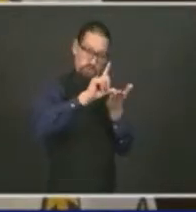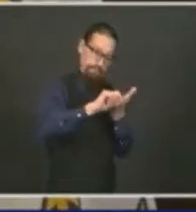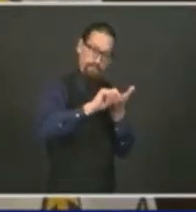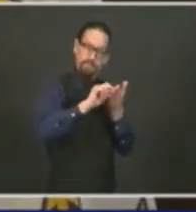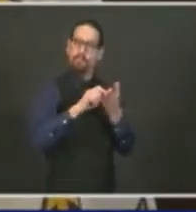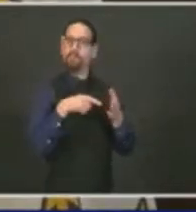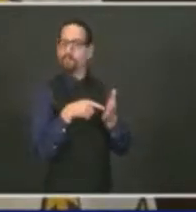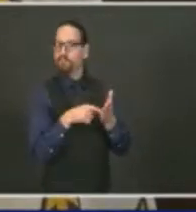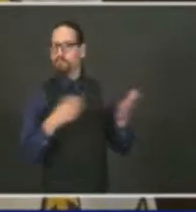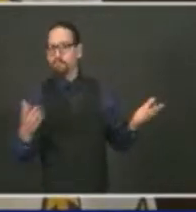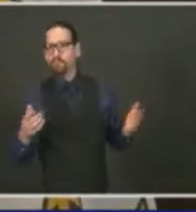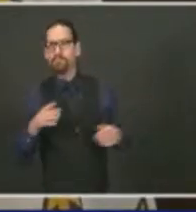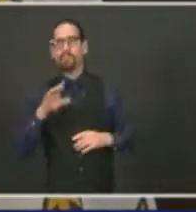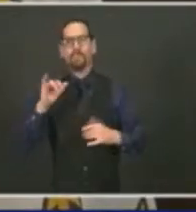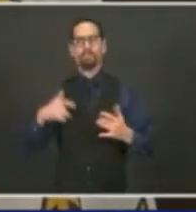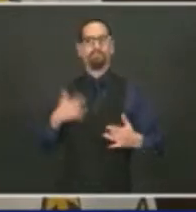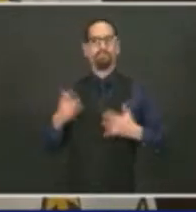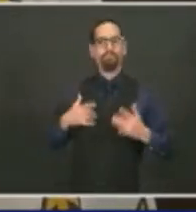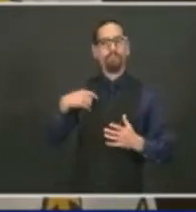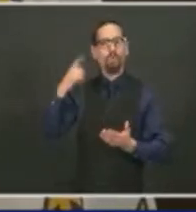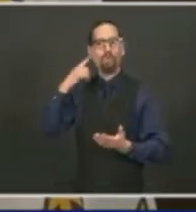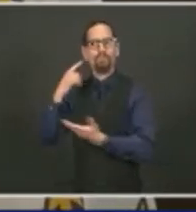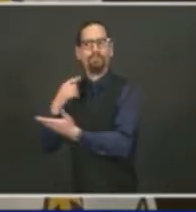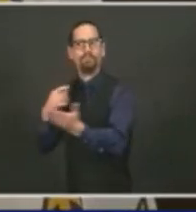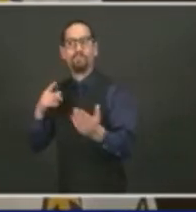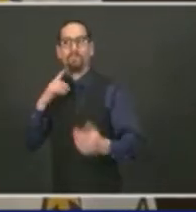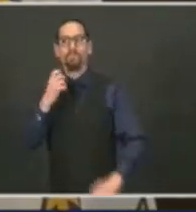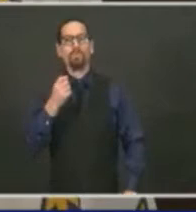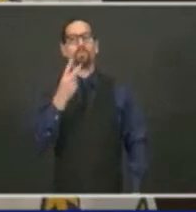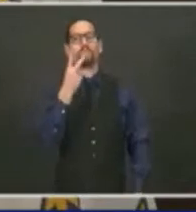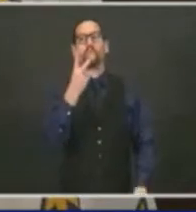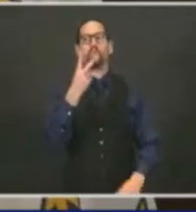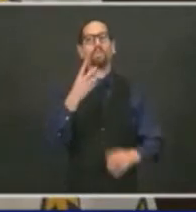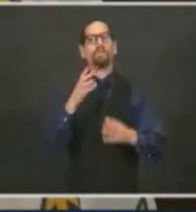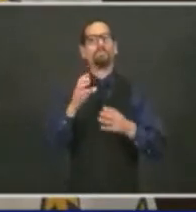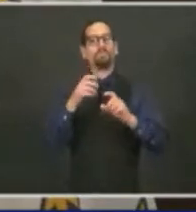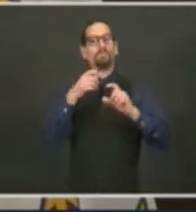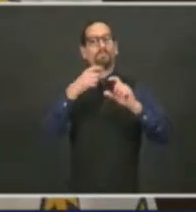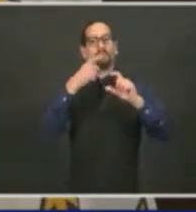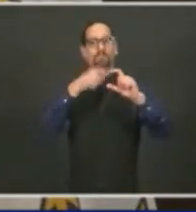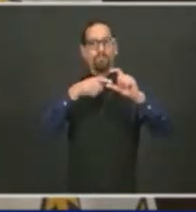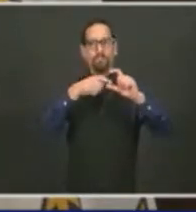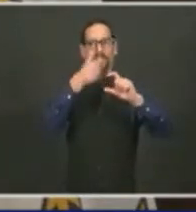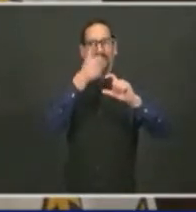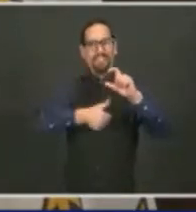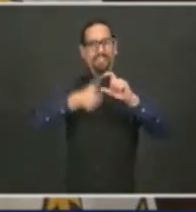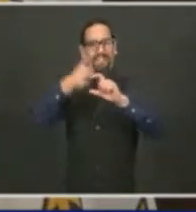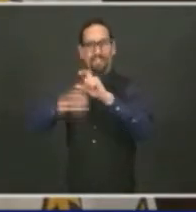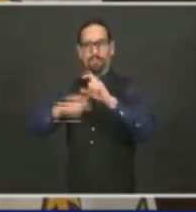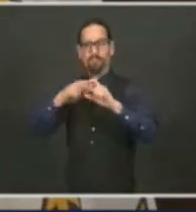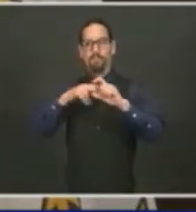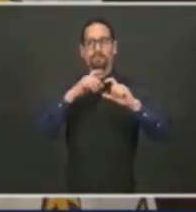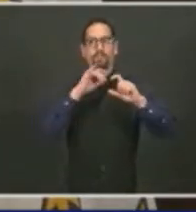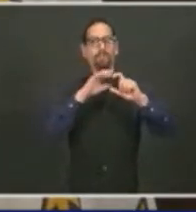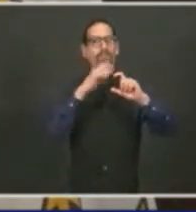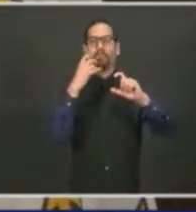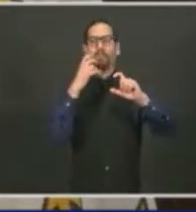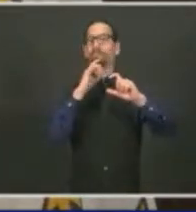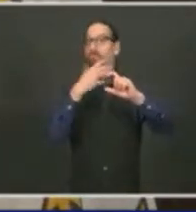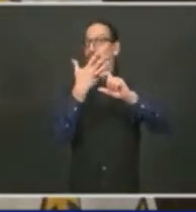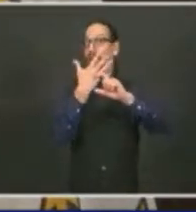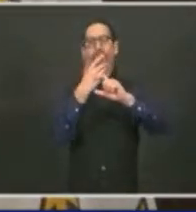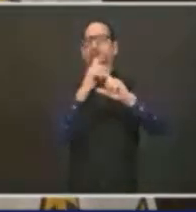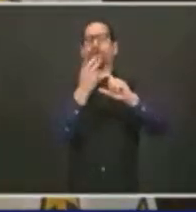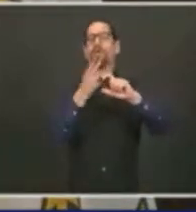to hear that there were potentially 2 extra doses per vial of vaccine. So that's been endorsed now by the FDA that you can do that. You can get